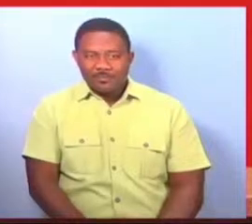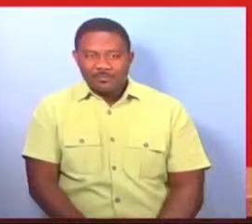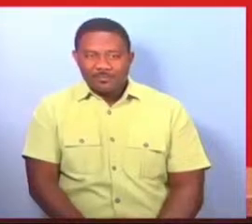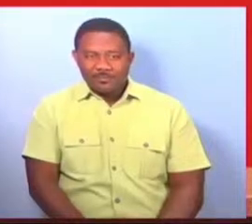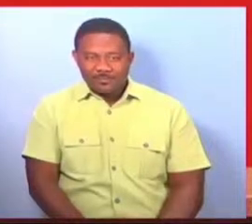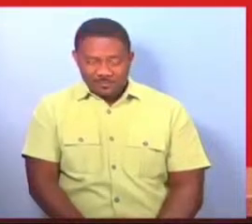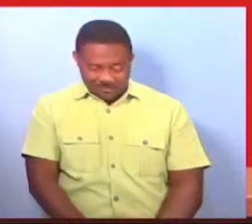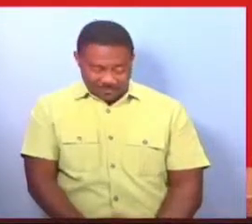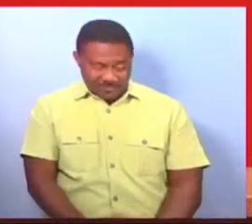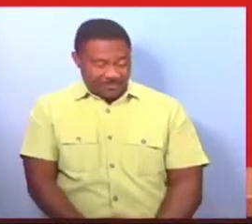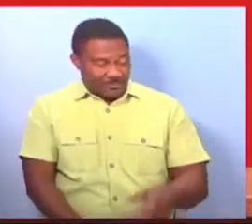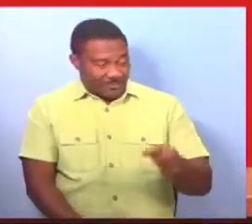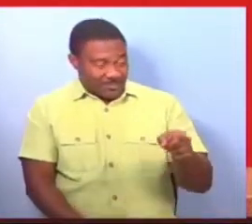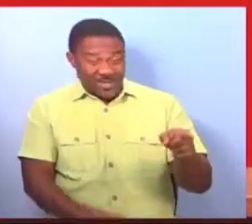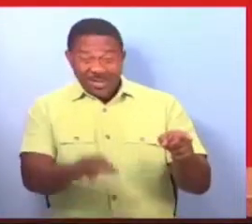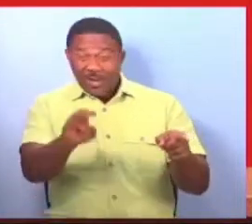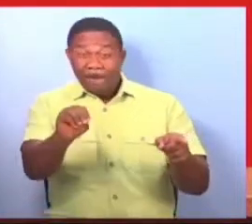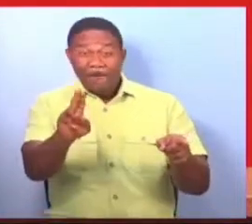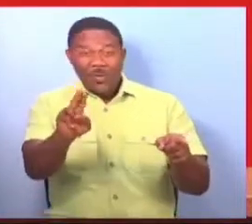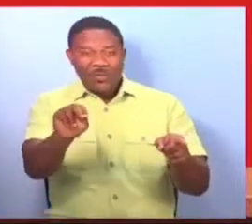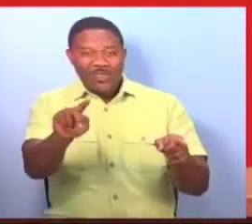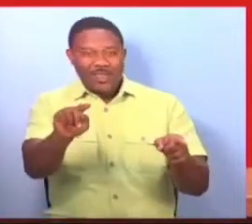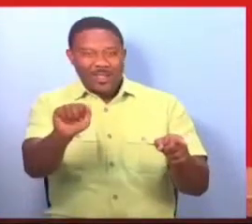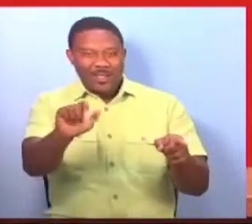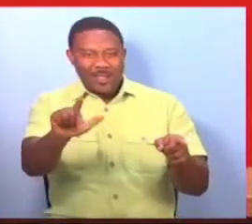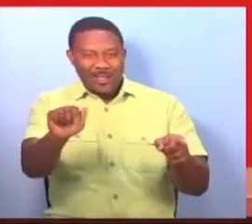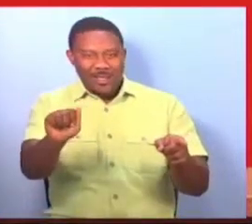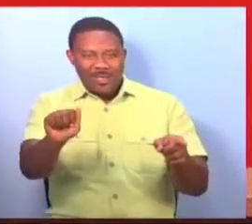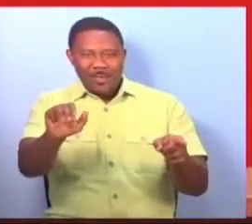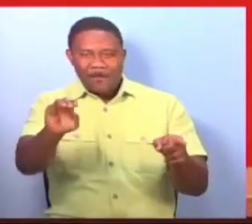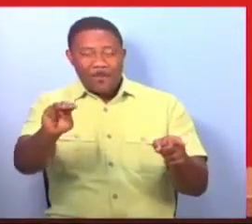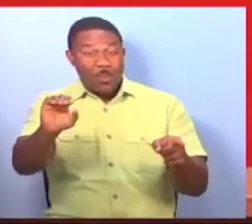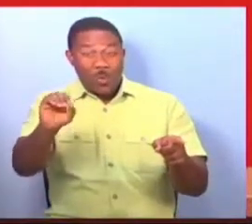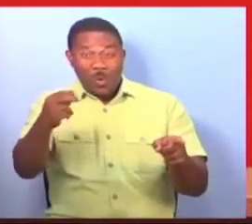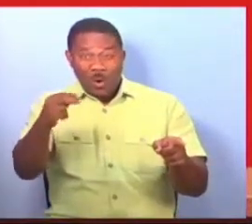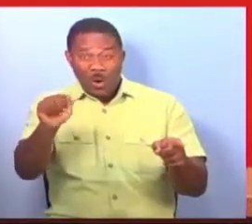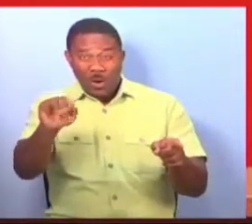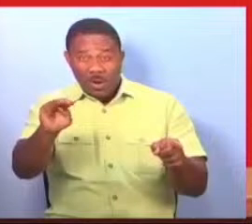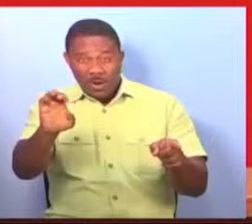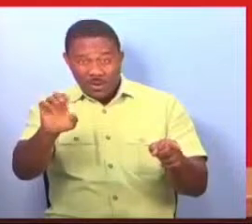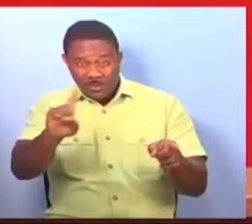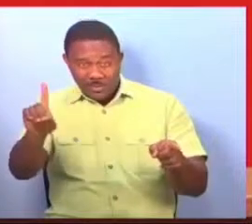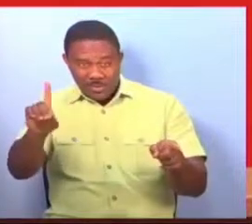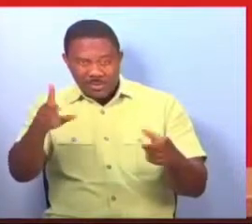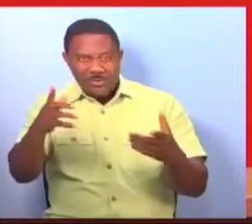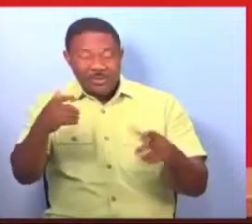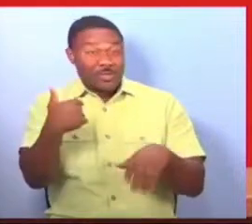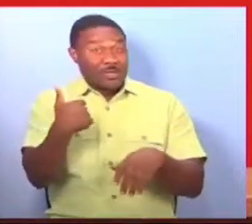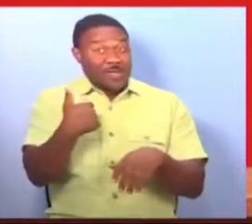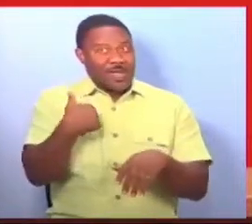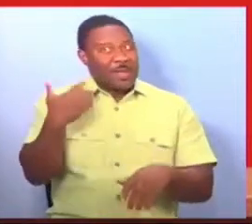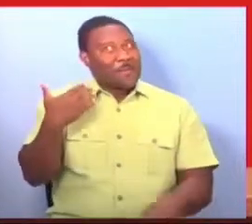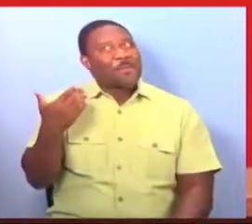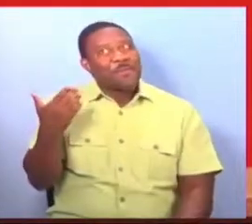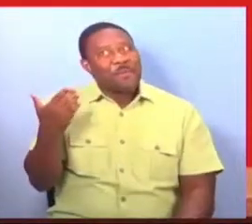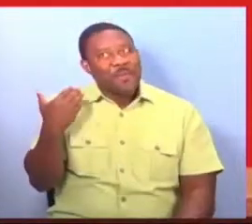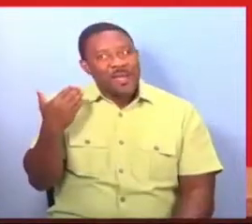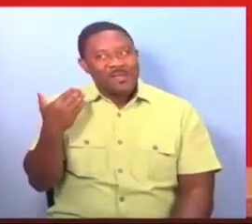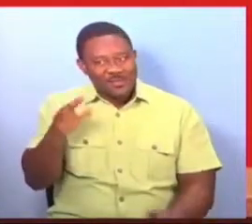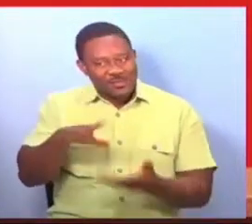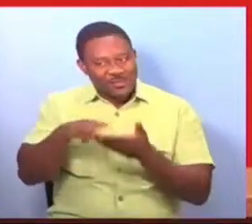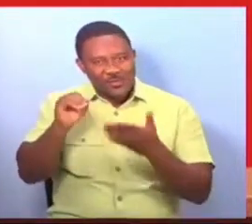Honorable Muntala Mohammed. Thank you, Mr. Speaker. Since I'm also a past student of KNUST, I